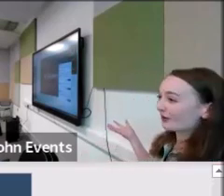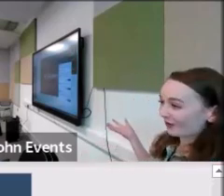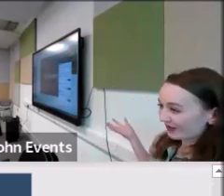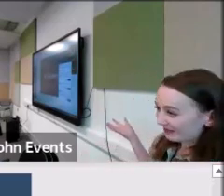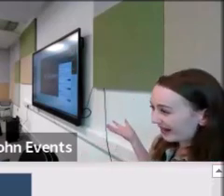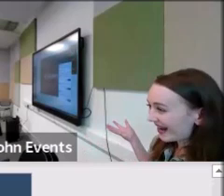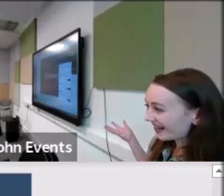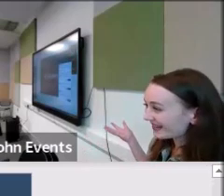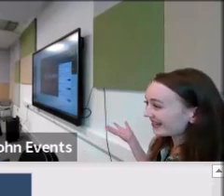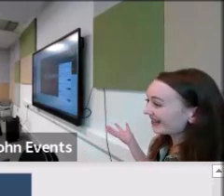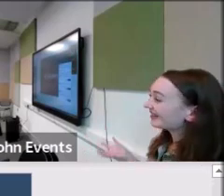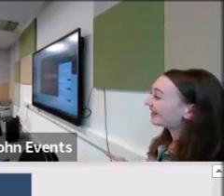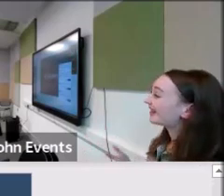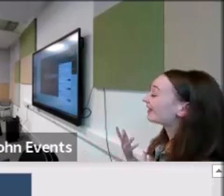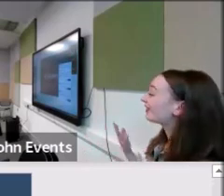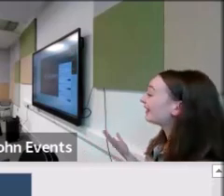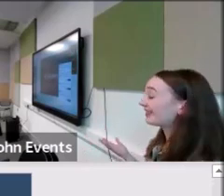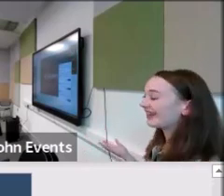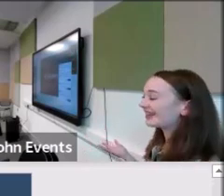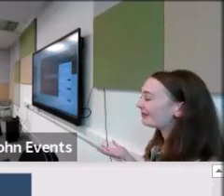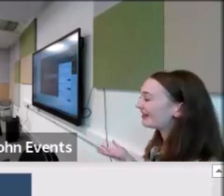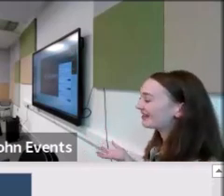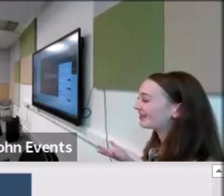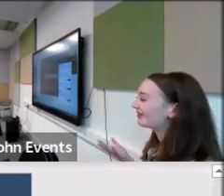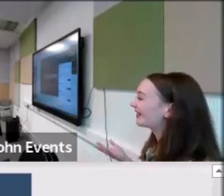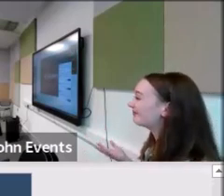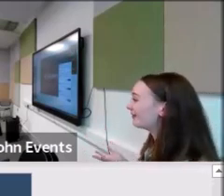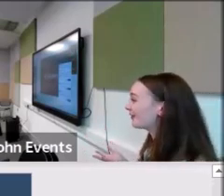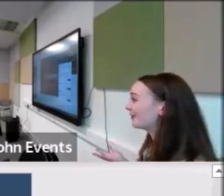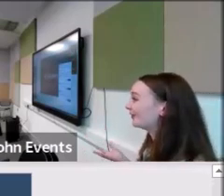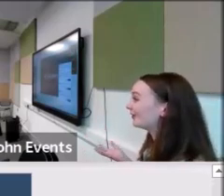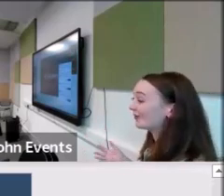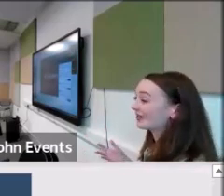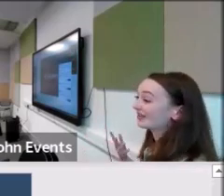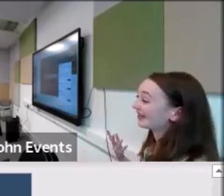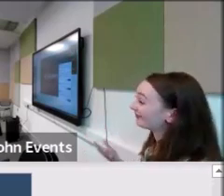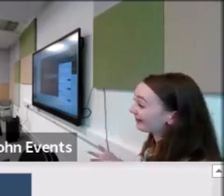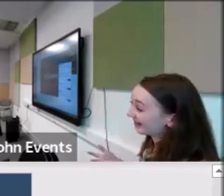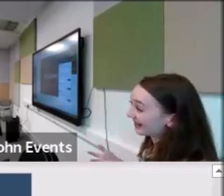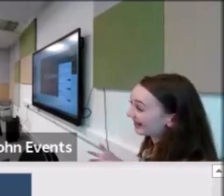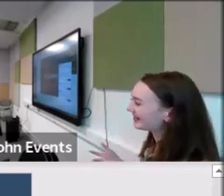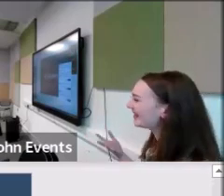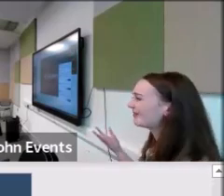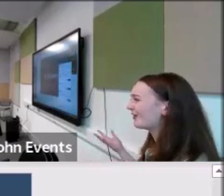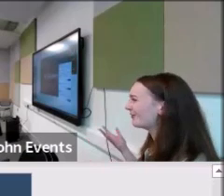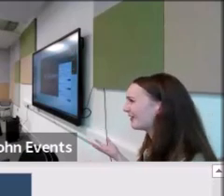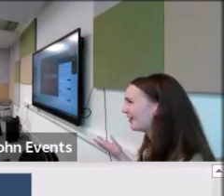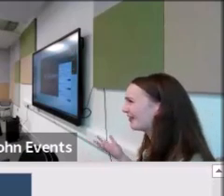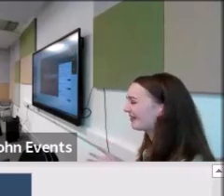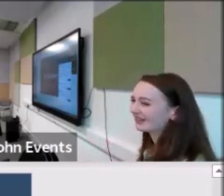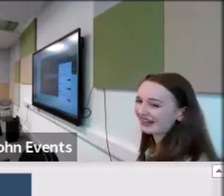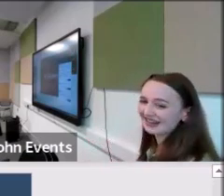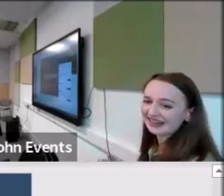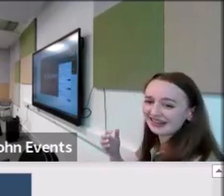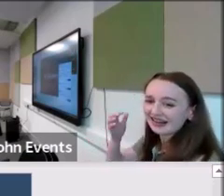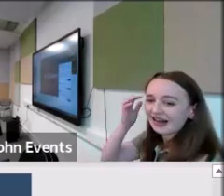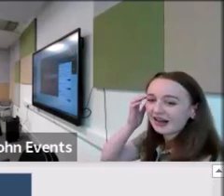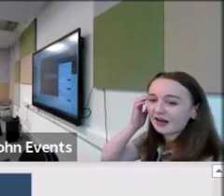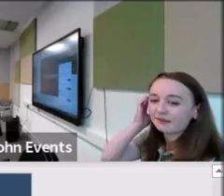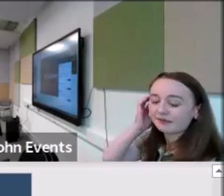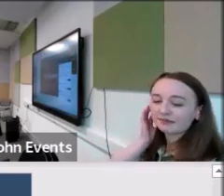standing up and crossing my legs, they either think they're witnessing some kind of miracle or they think I'm faking it. It's either one of the two